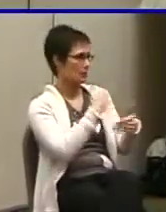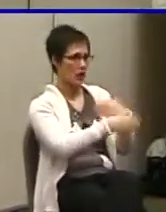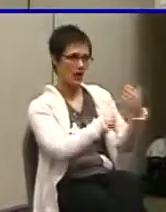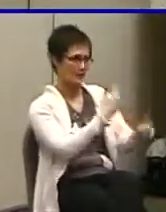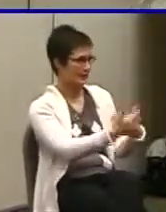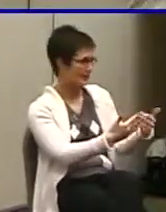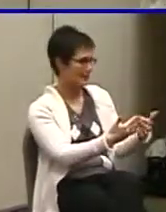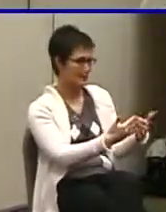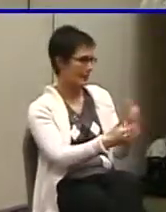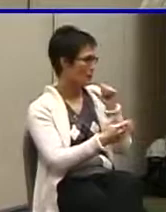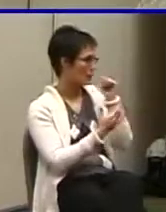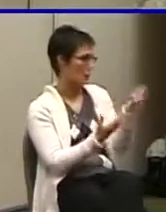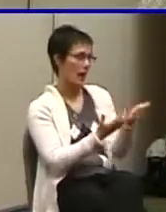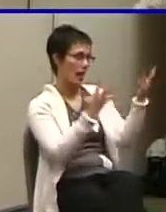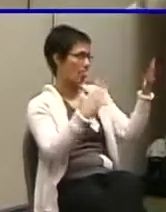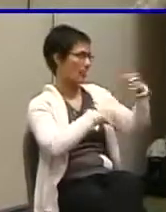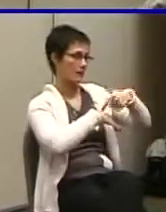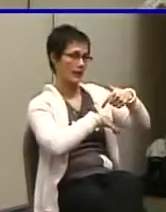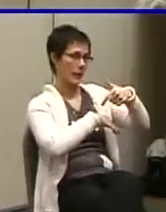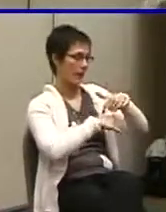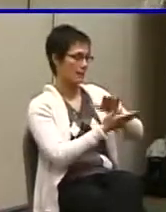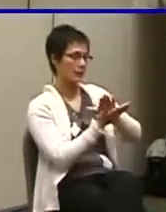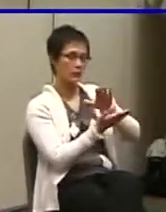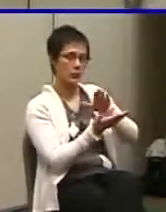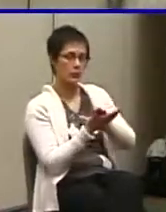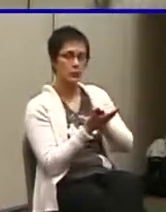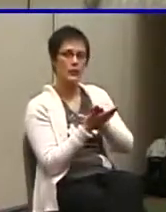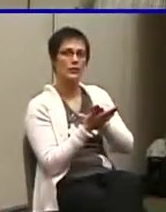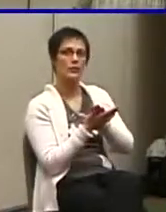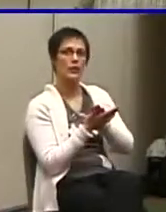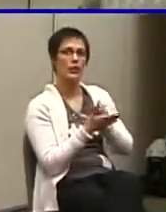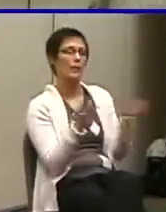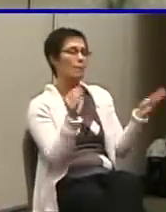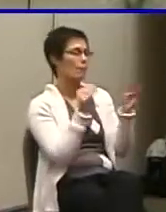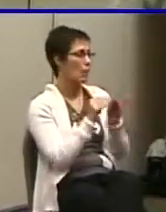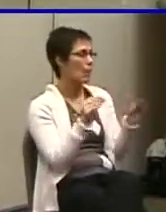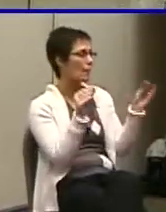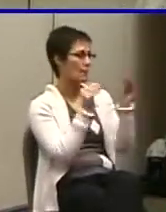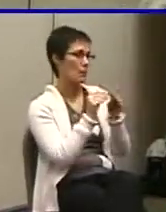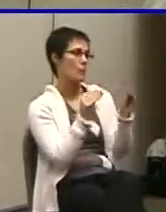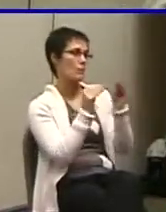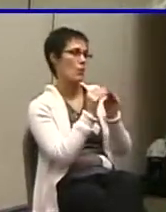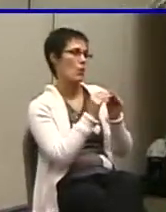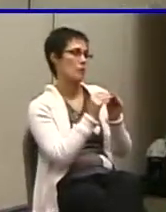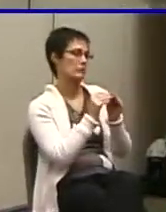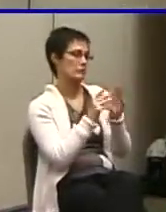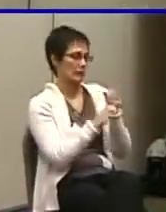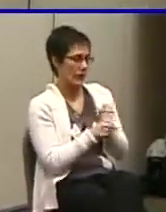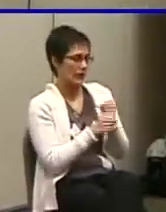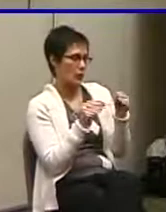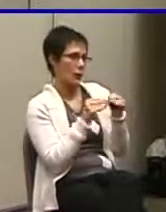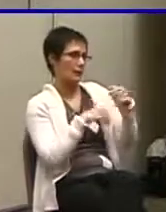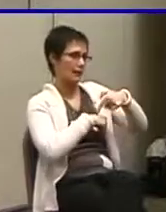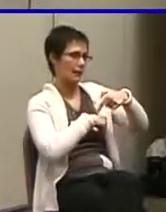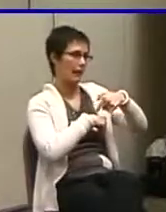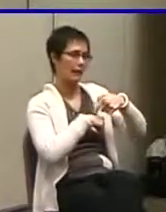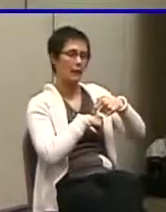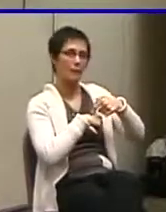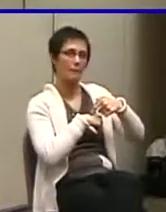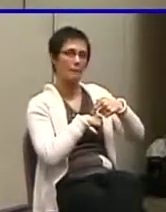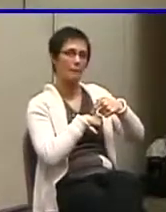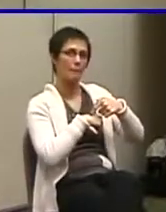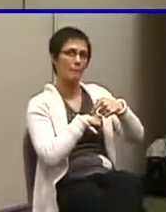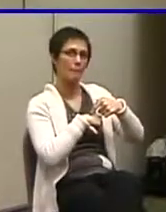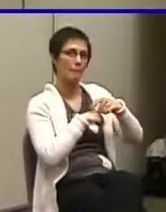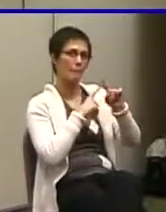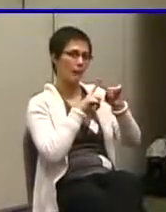And there's not a lot of time, and schools are even, you know, getting more in a bind. I think the other, at least looming out